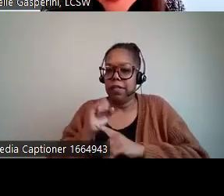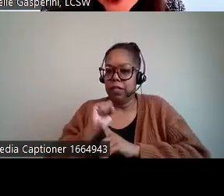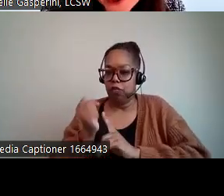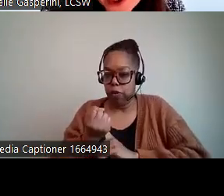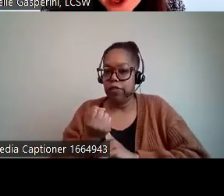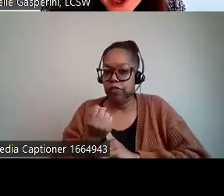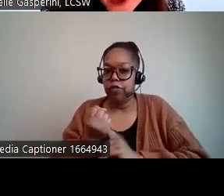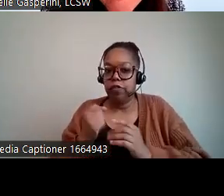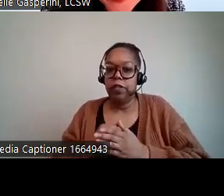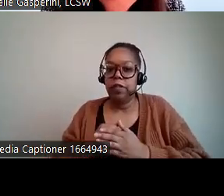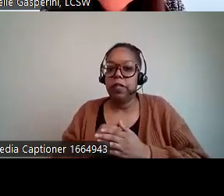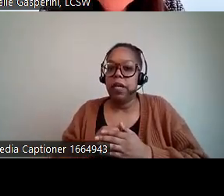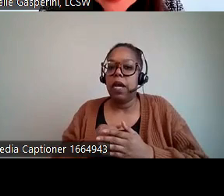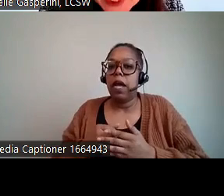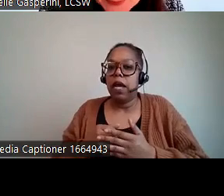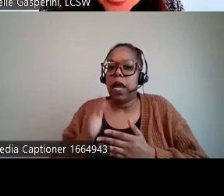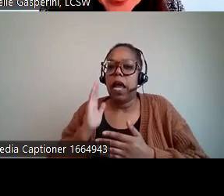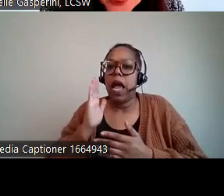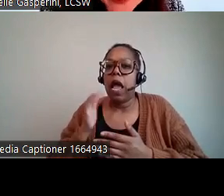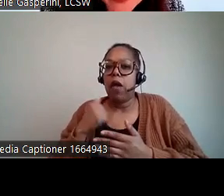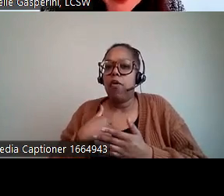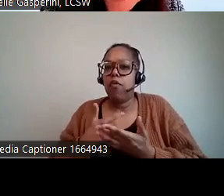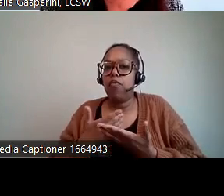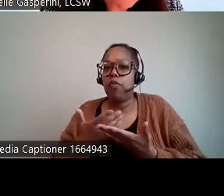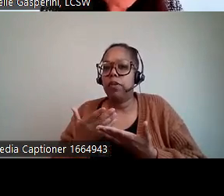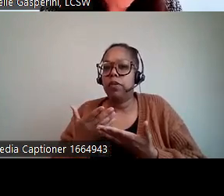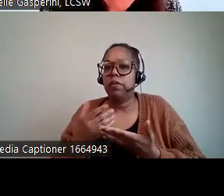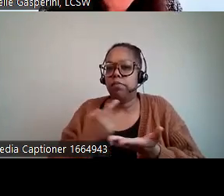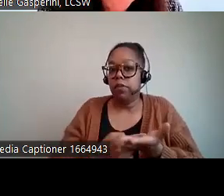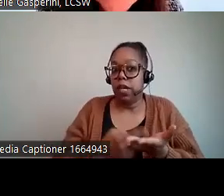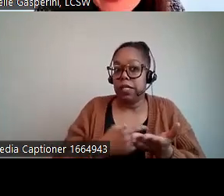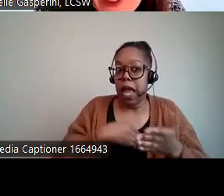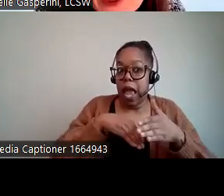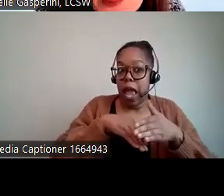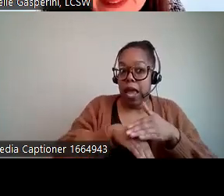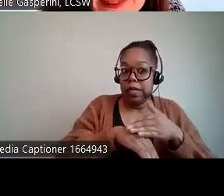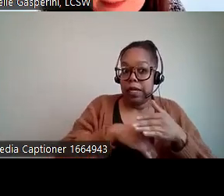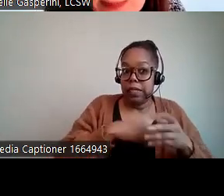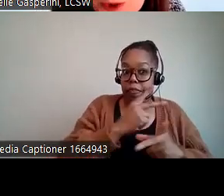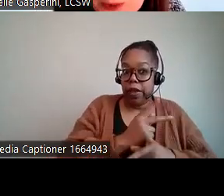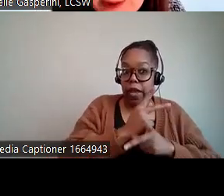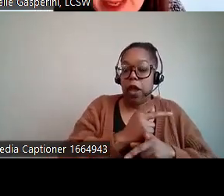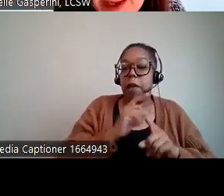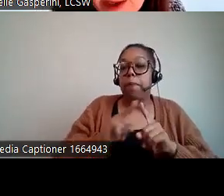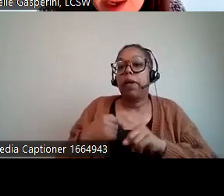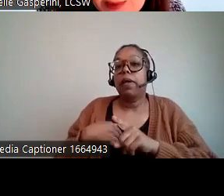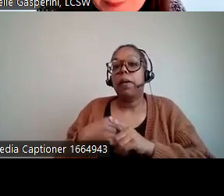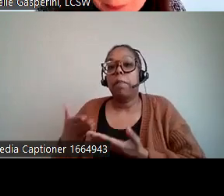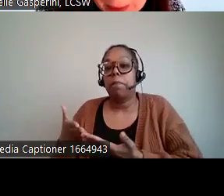access care, but I want to lead with this before I go into that. I always like to make sure